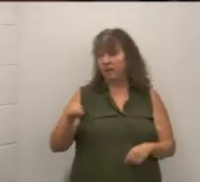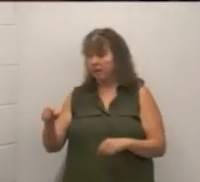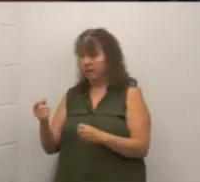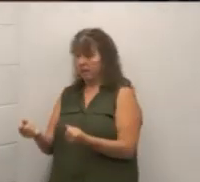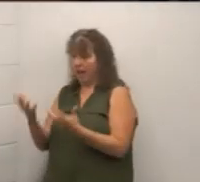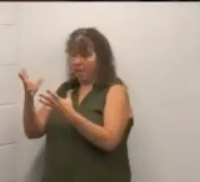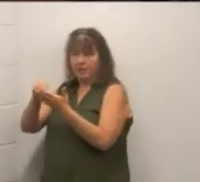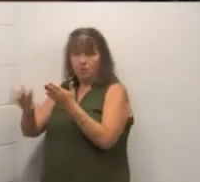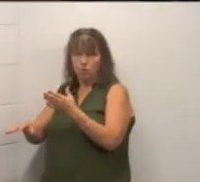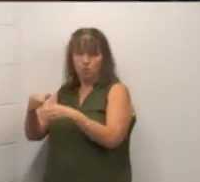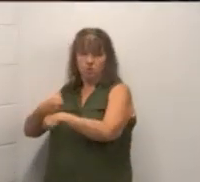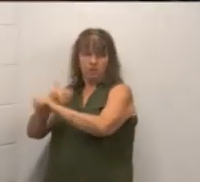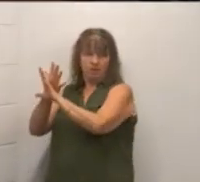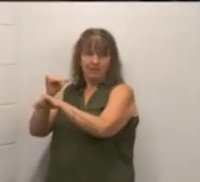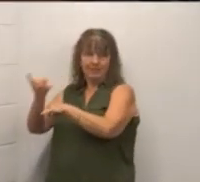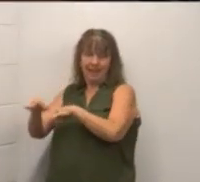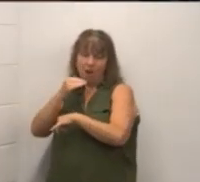model,